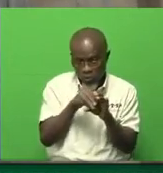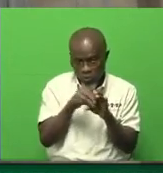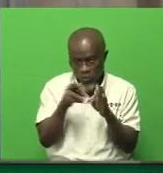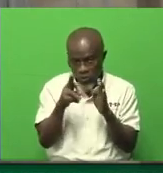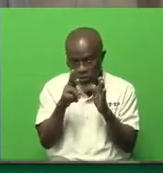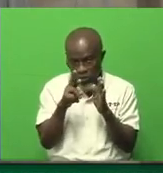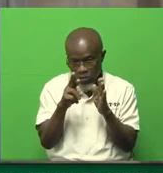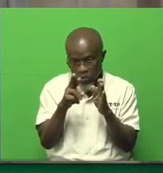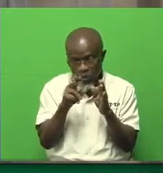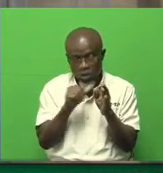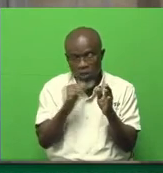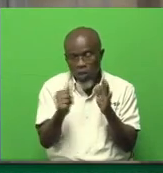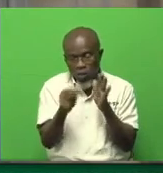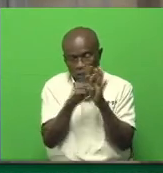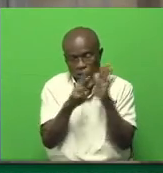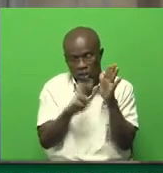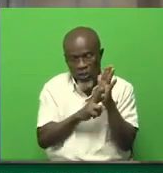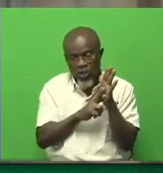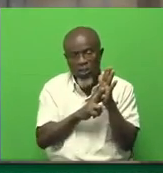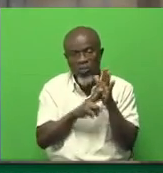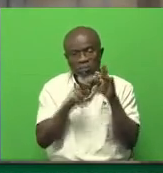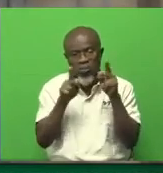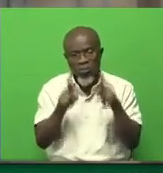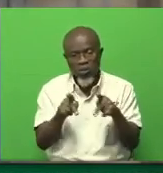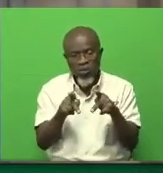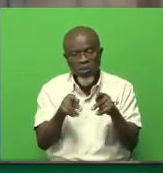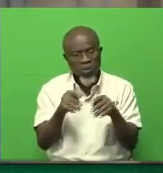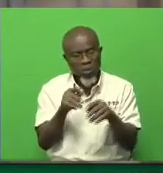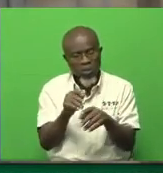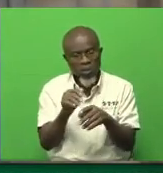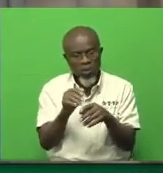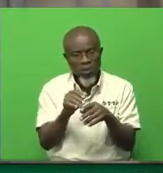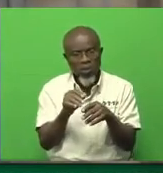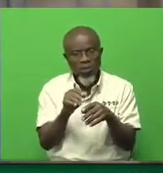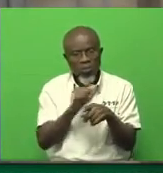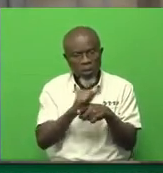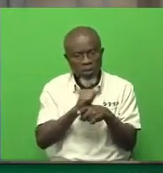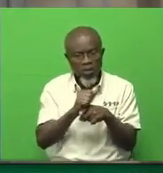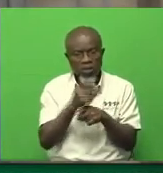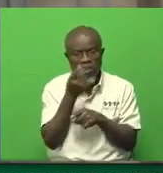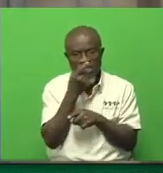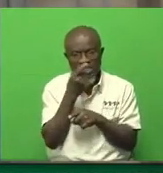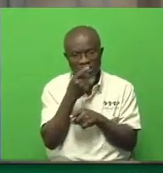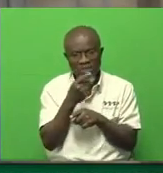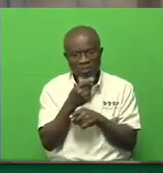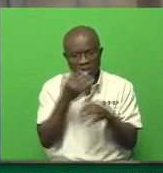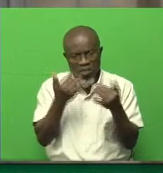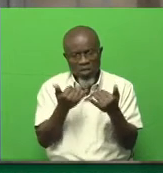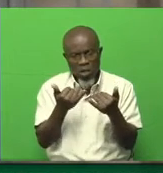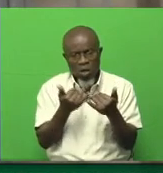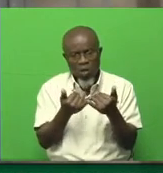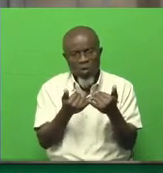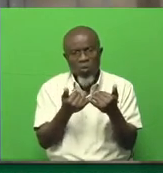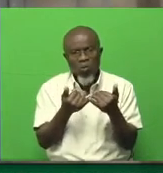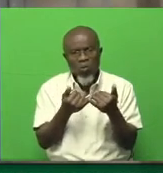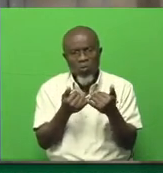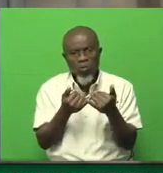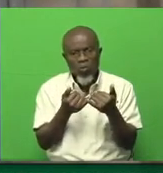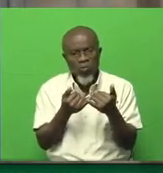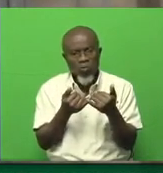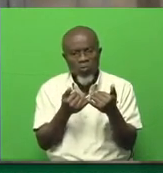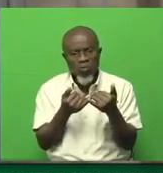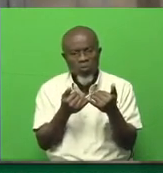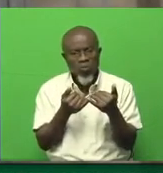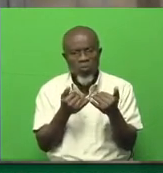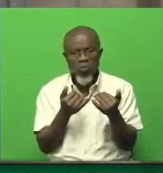also as it stands in law nothing prevents a person who is not a registered dentist from importing gaining access